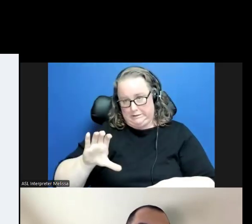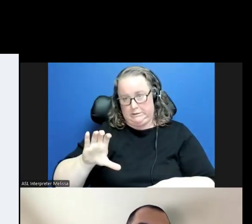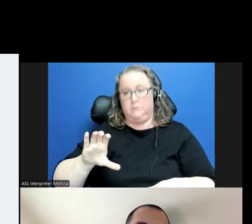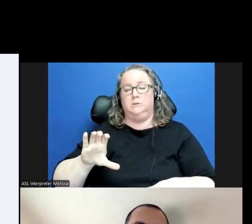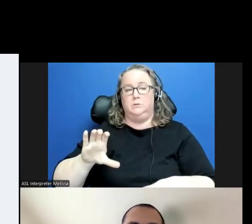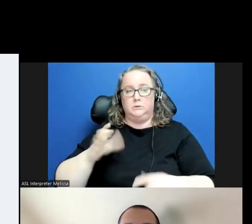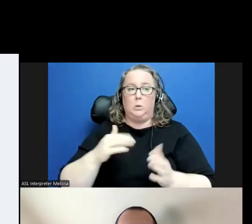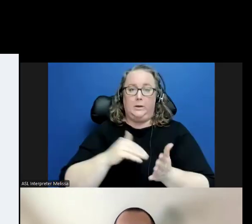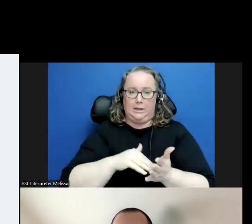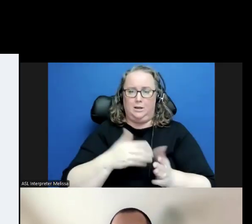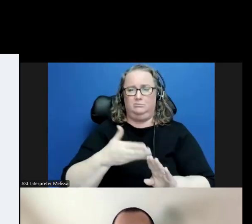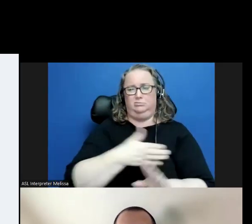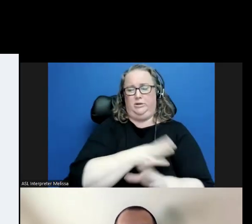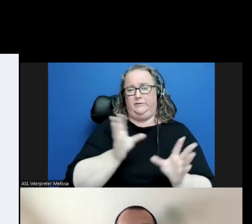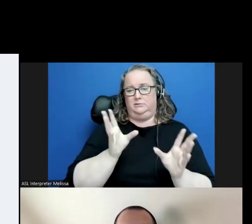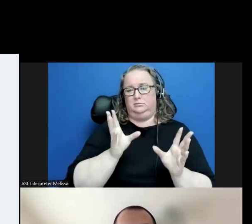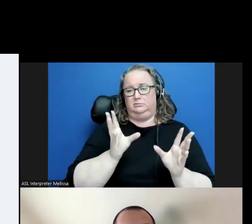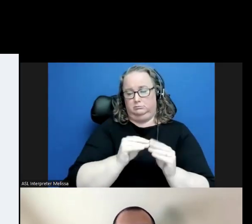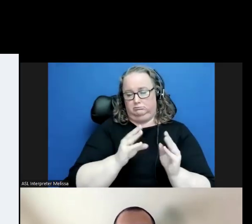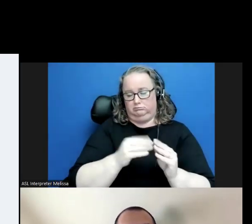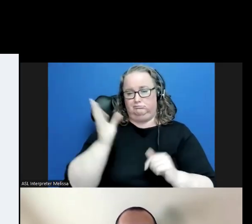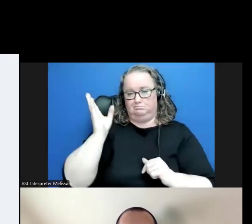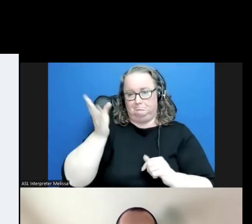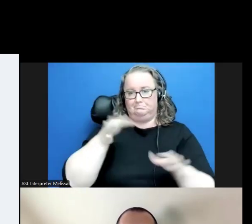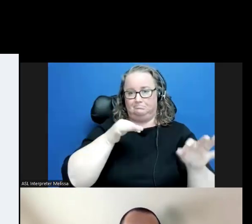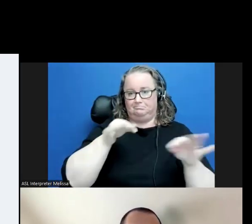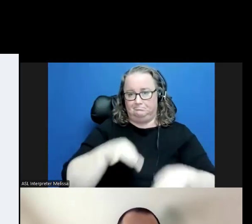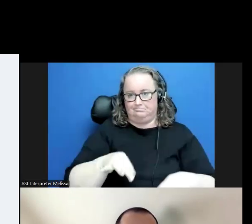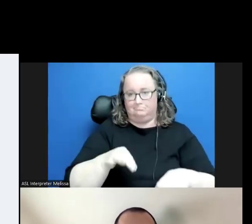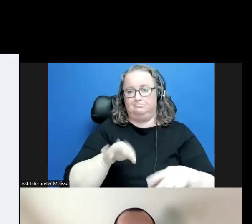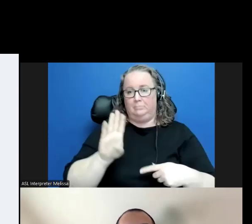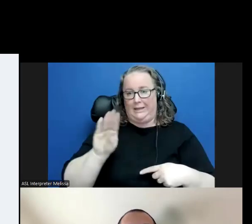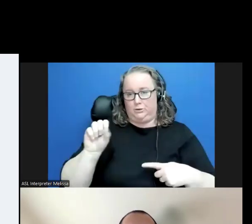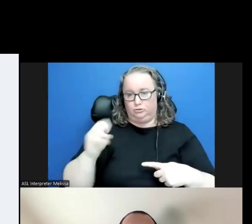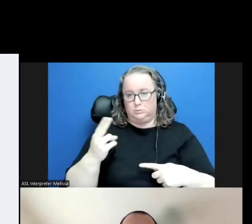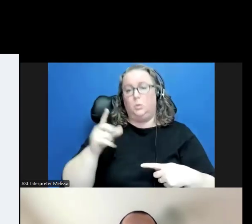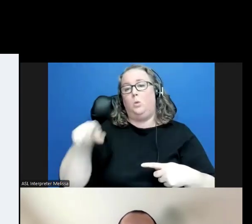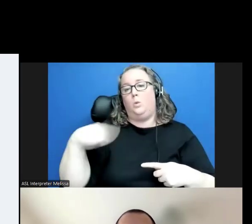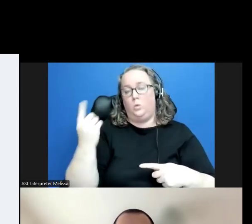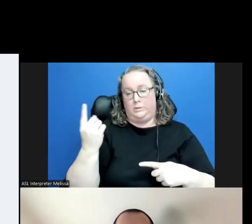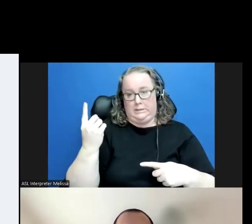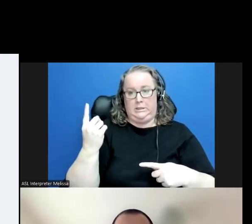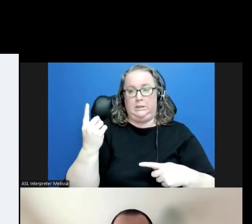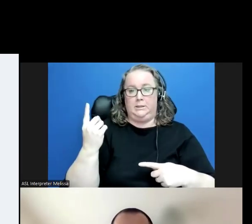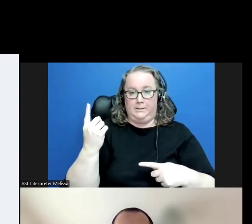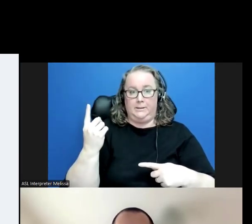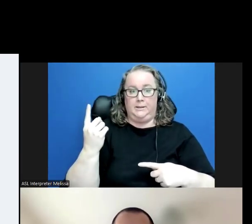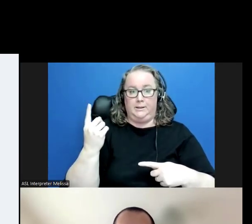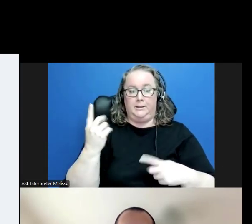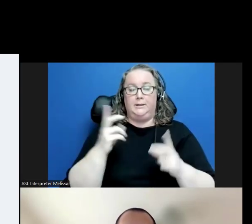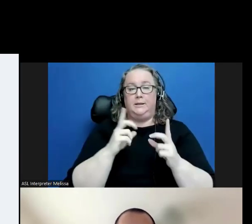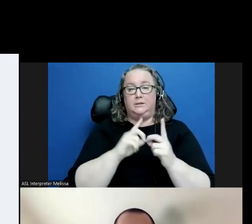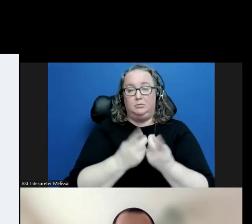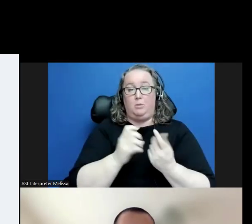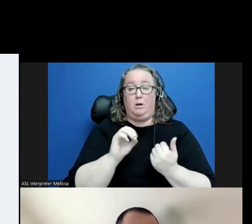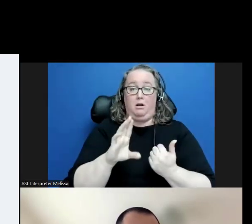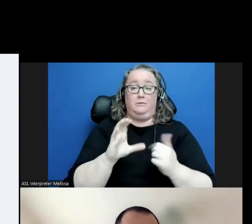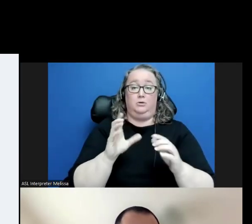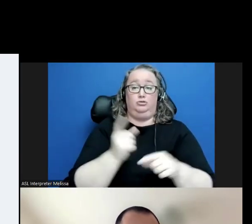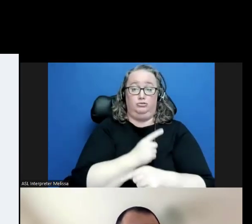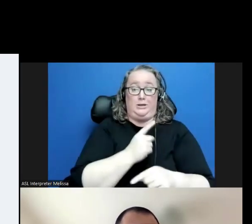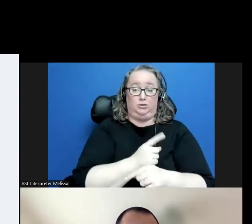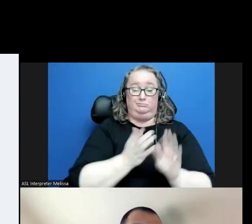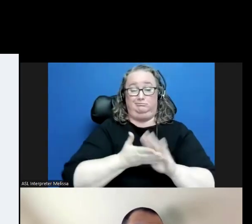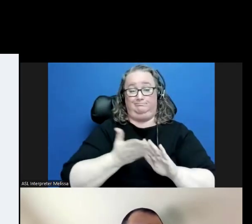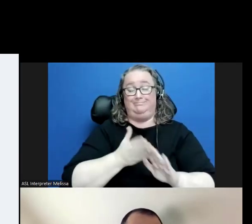previous webinar that Bridgewater is the only Department of Correction run forensic